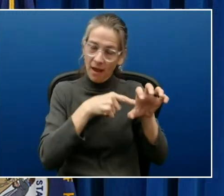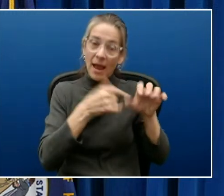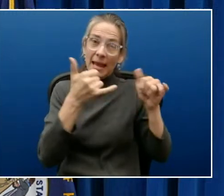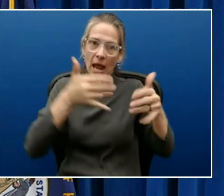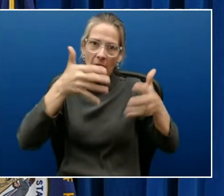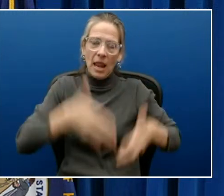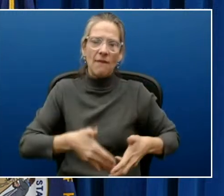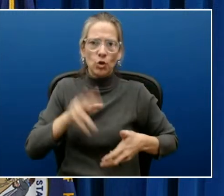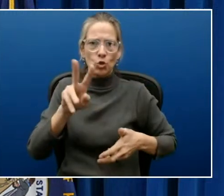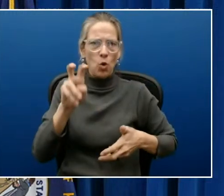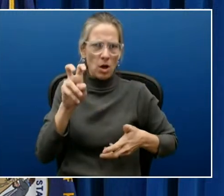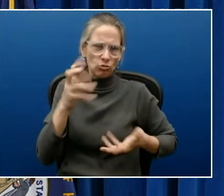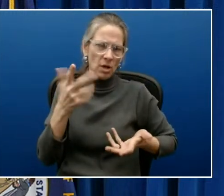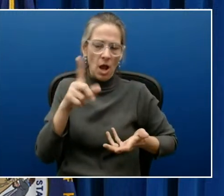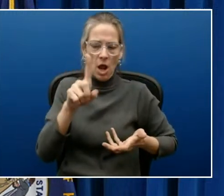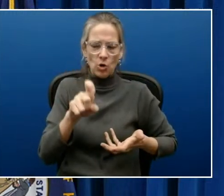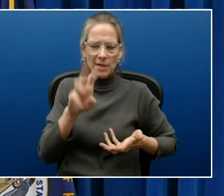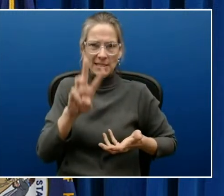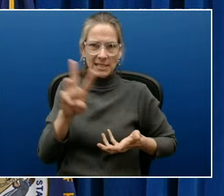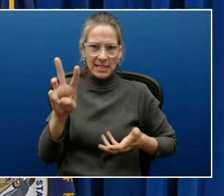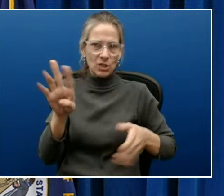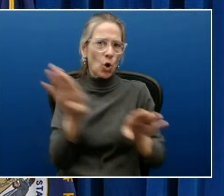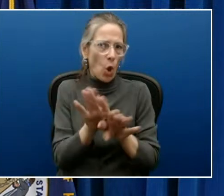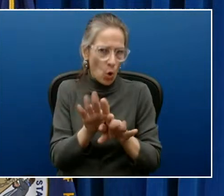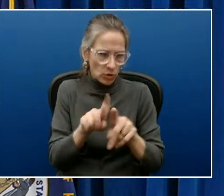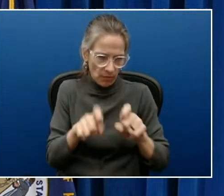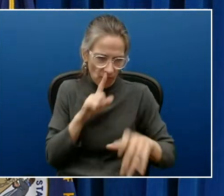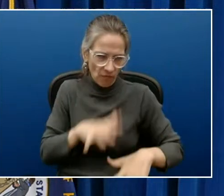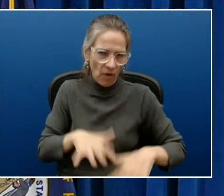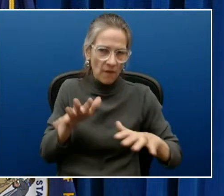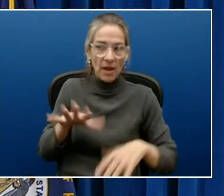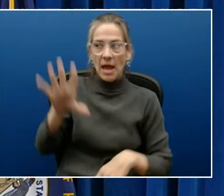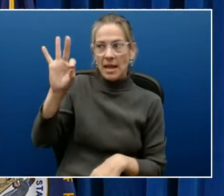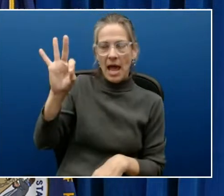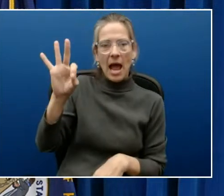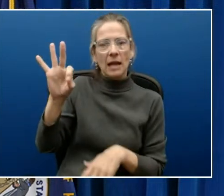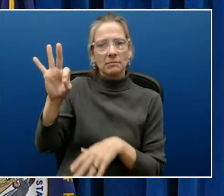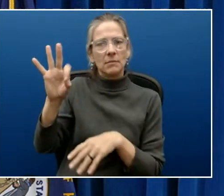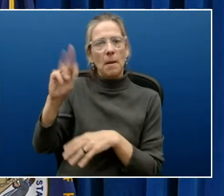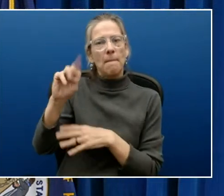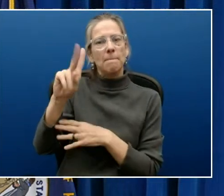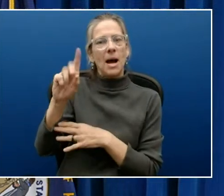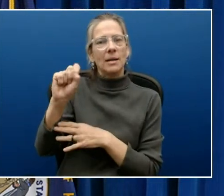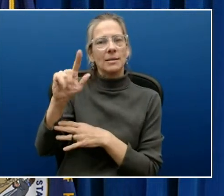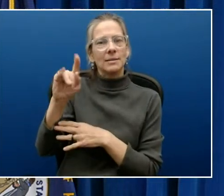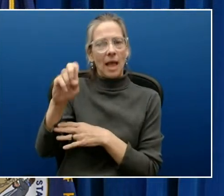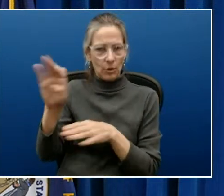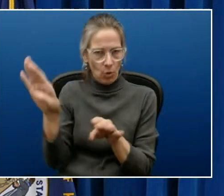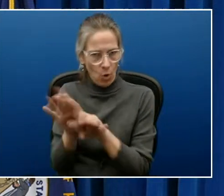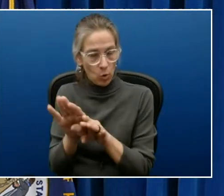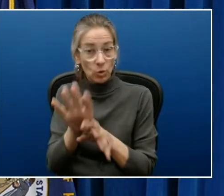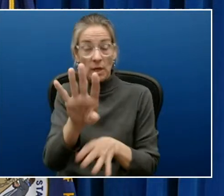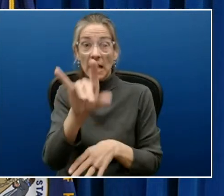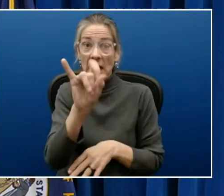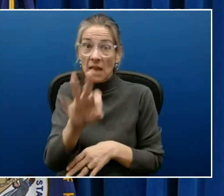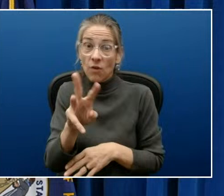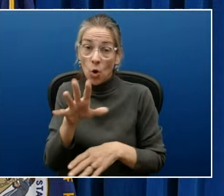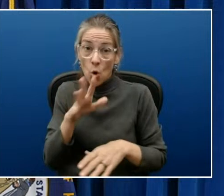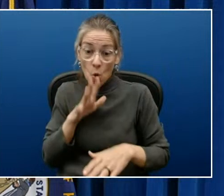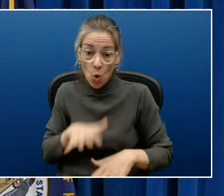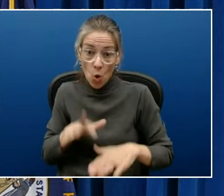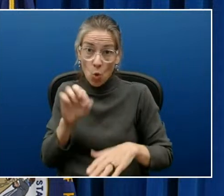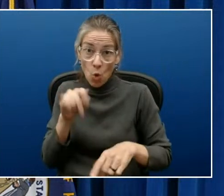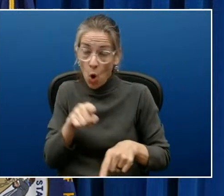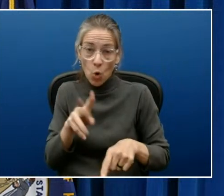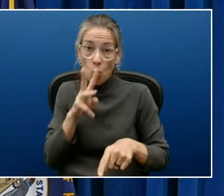are still closed by flooding and 9 by mudslides. Remember, if there is water over the road, do not drive through